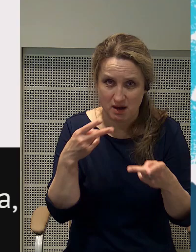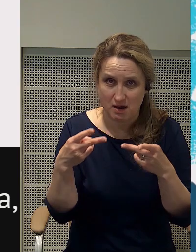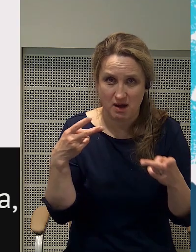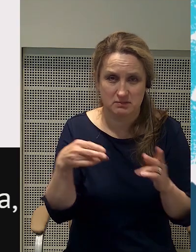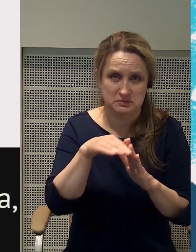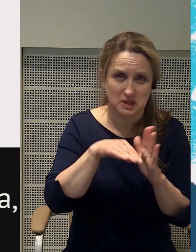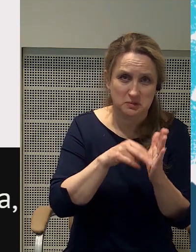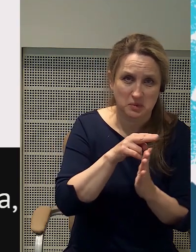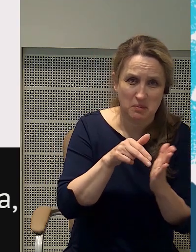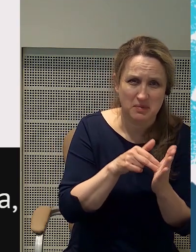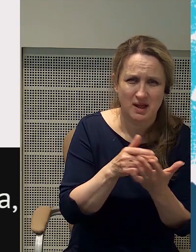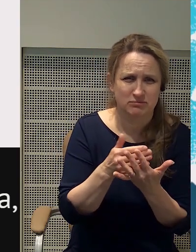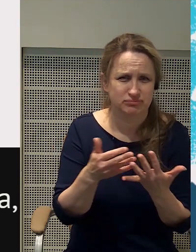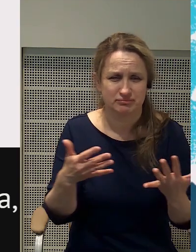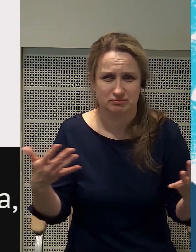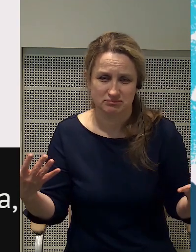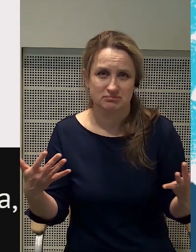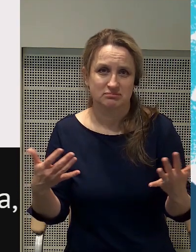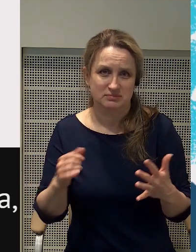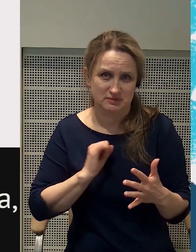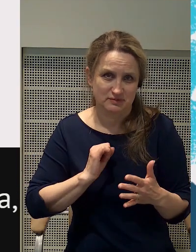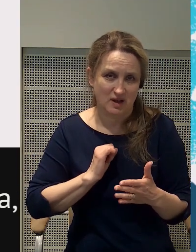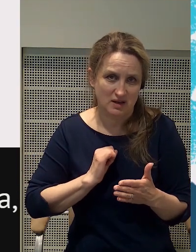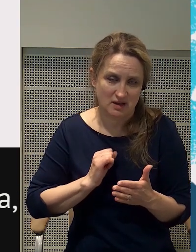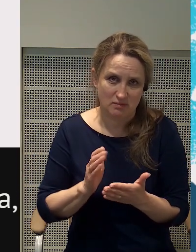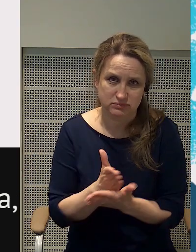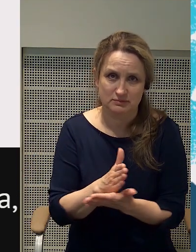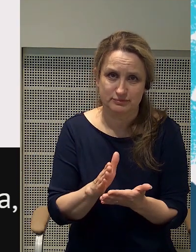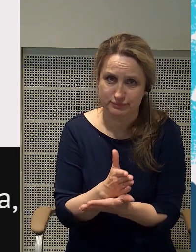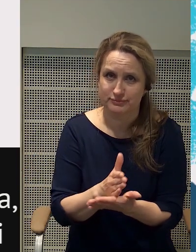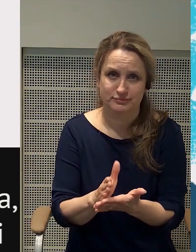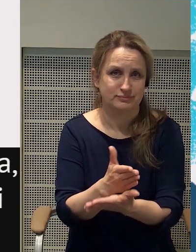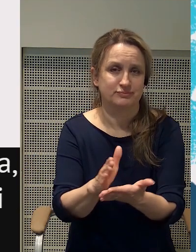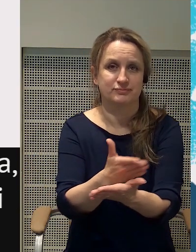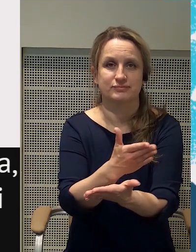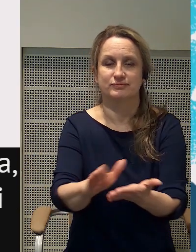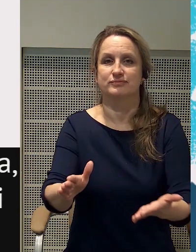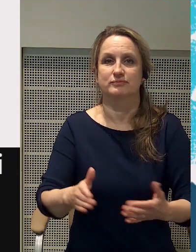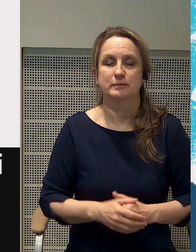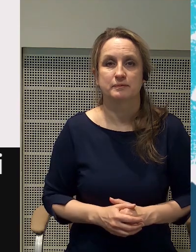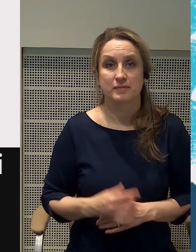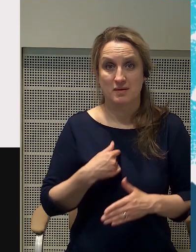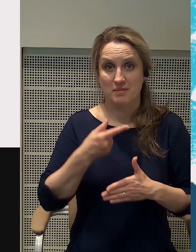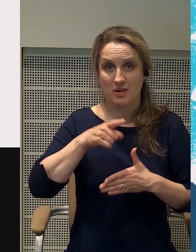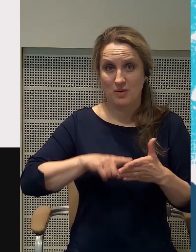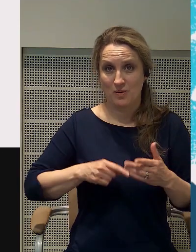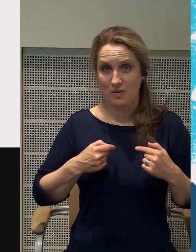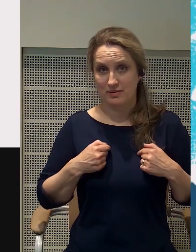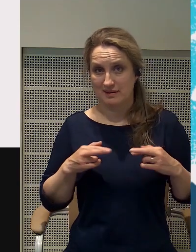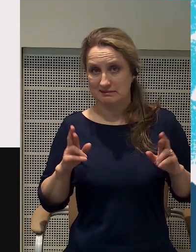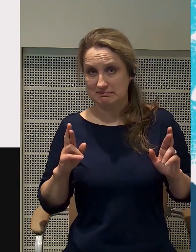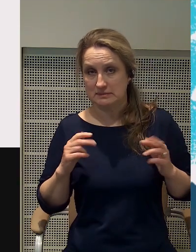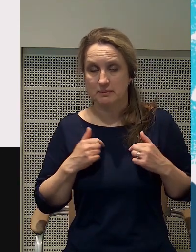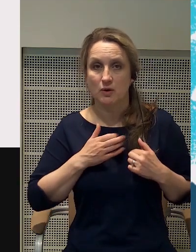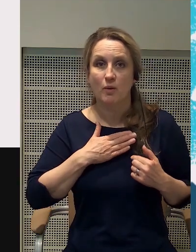I hope that with my talk, I show you that the development of clinical trials and access to treatments